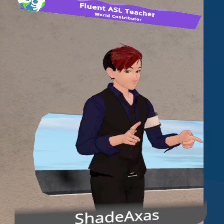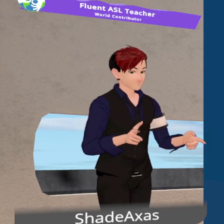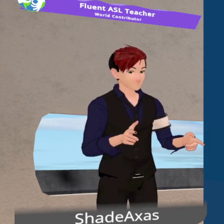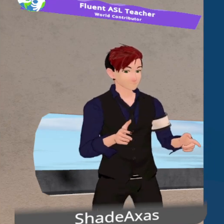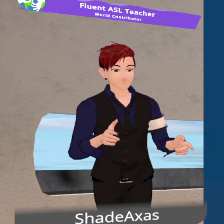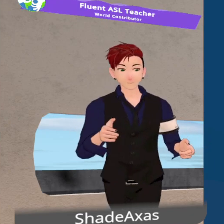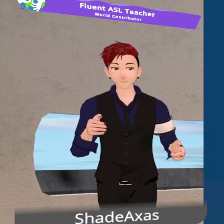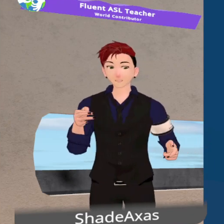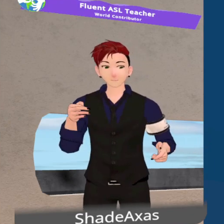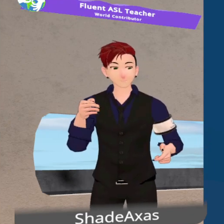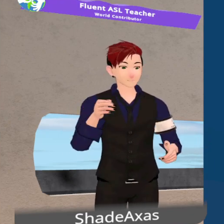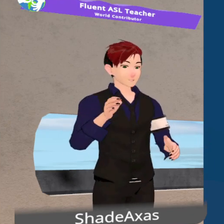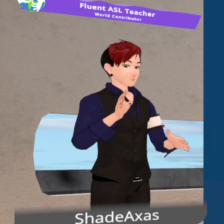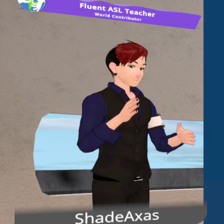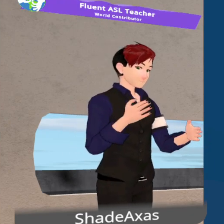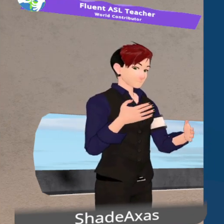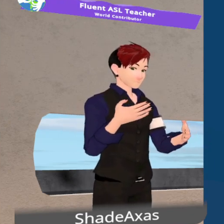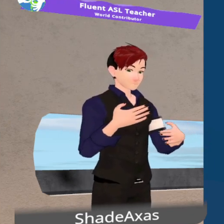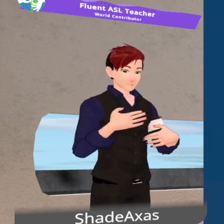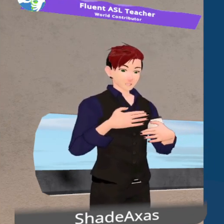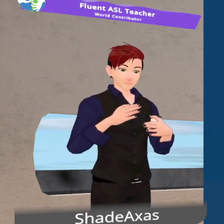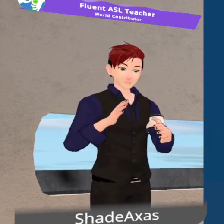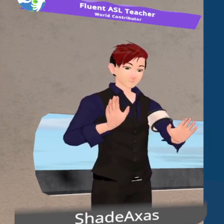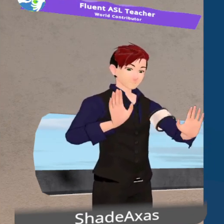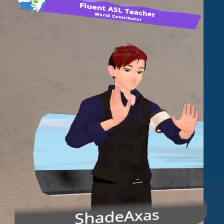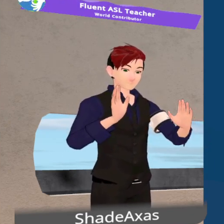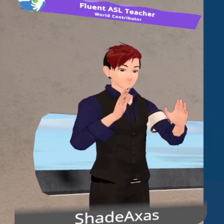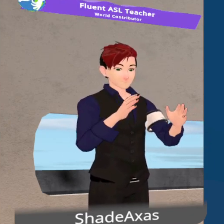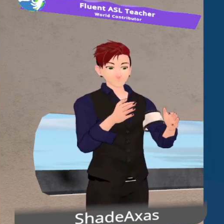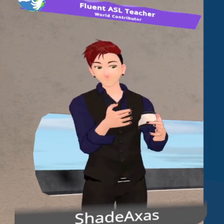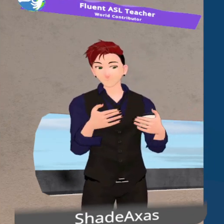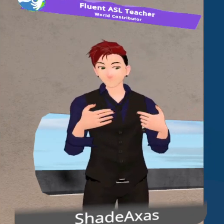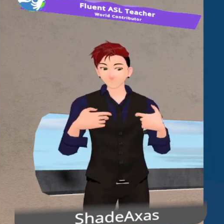Yeah. okay. So I'm